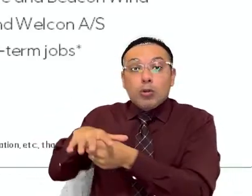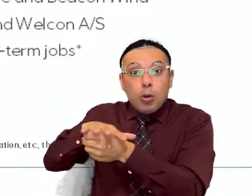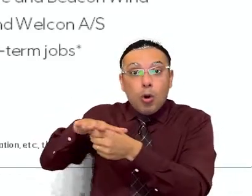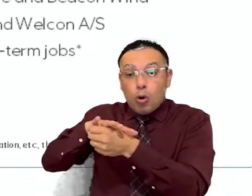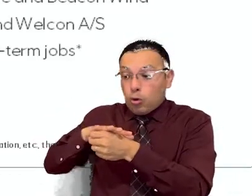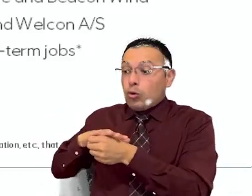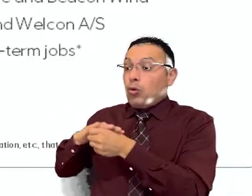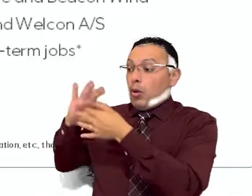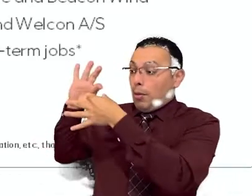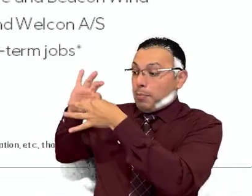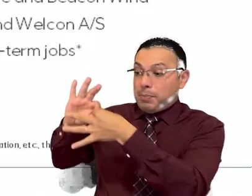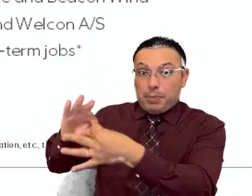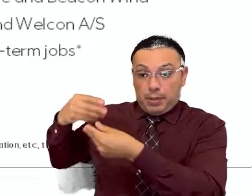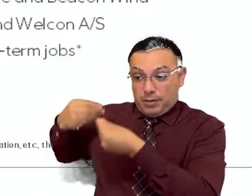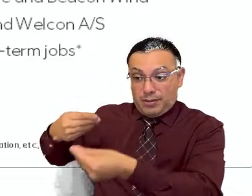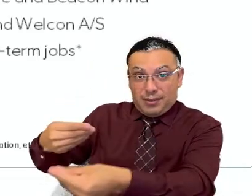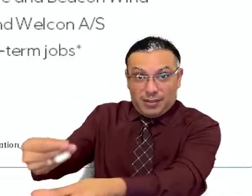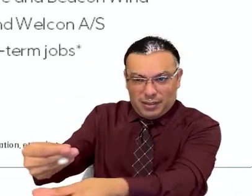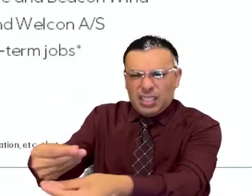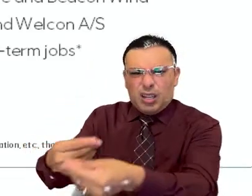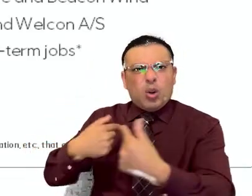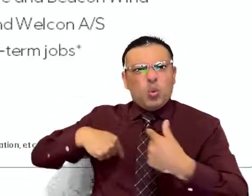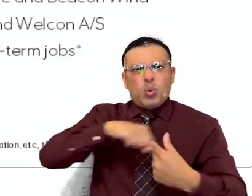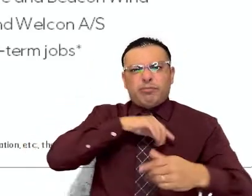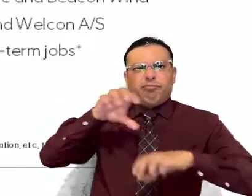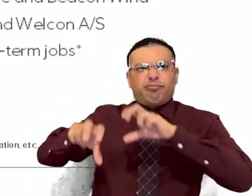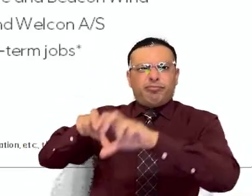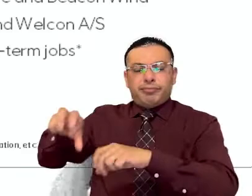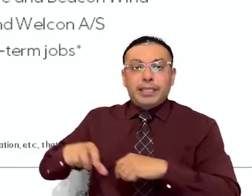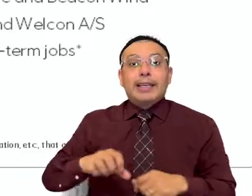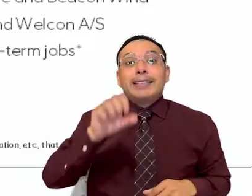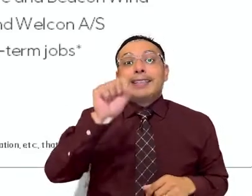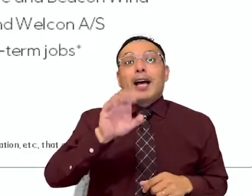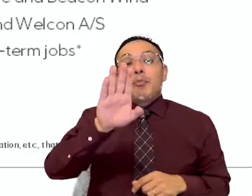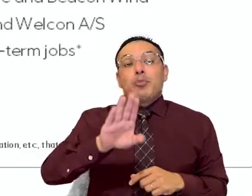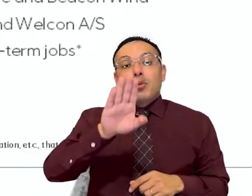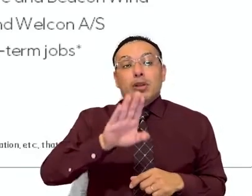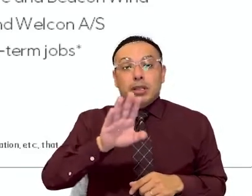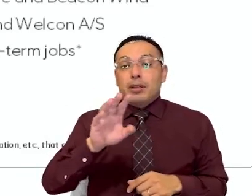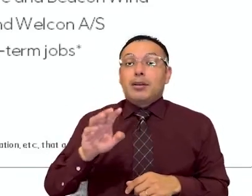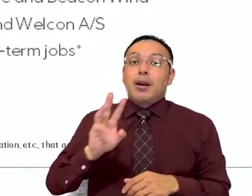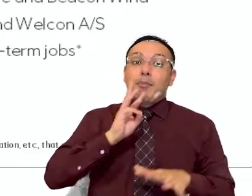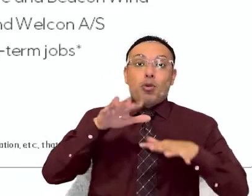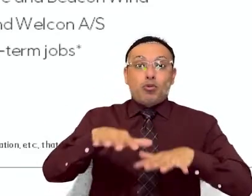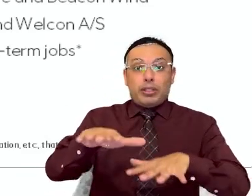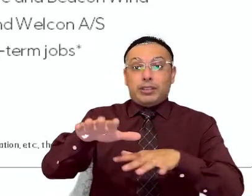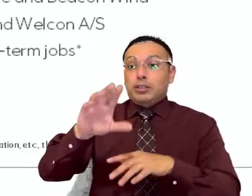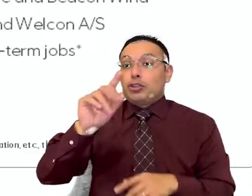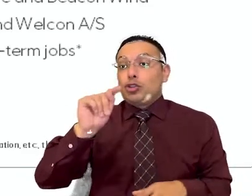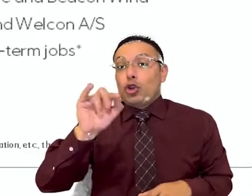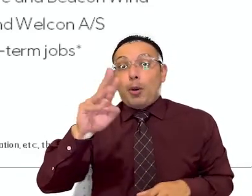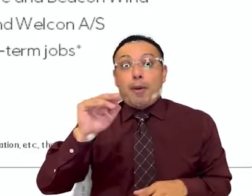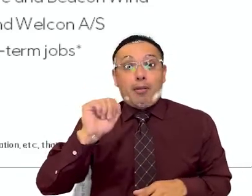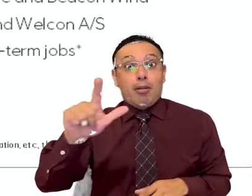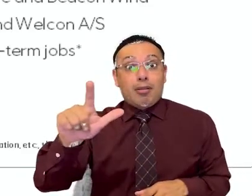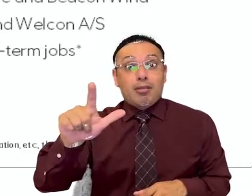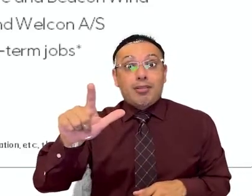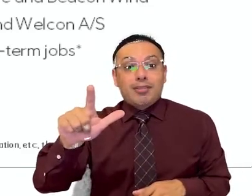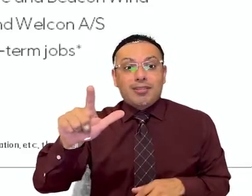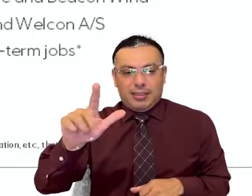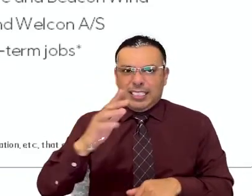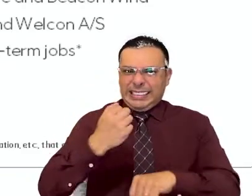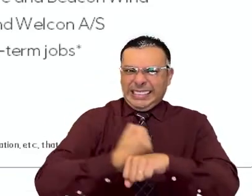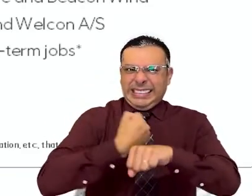converting the South Brooklyn Marine Terminal, which has had no activity on it for 30 years, into a modern offshore wind